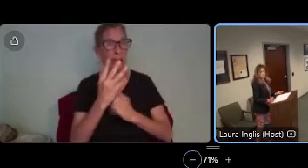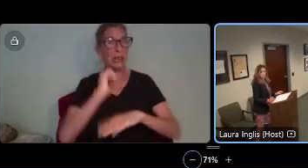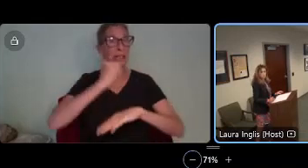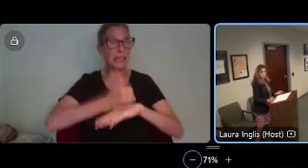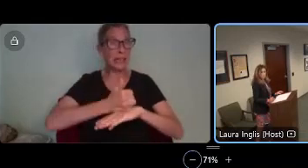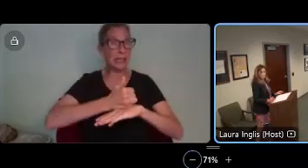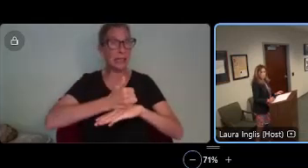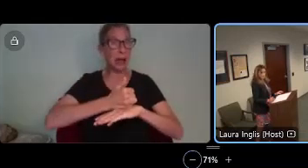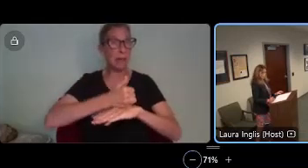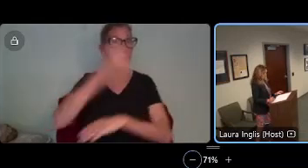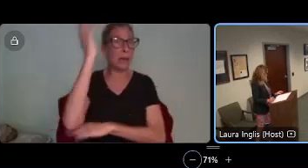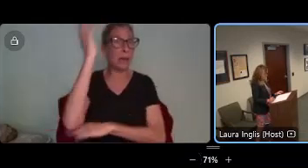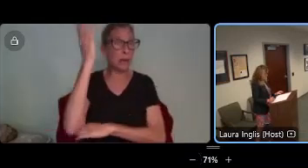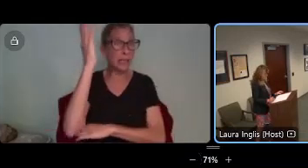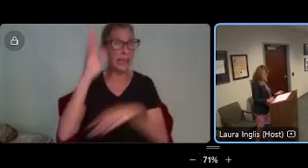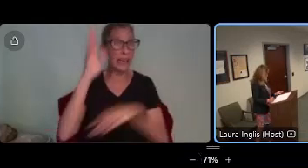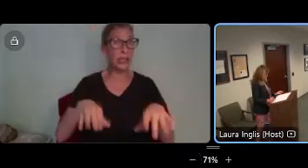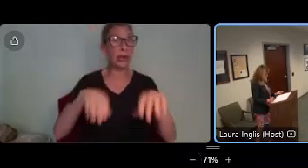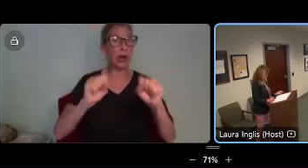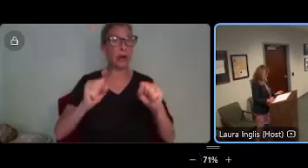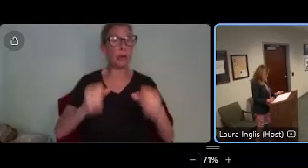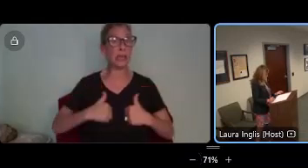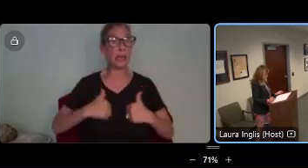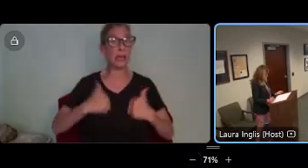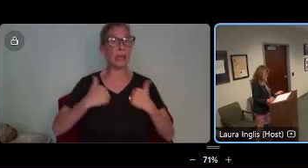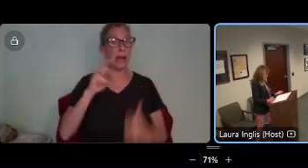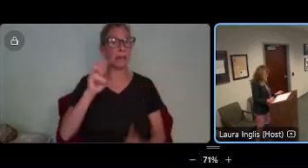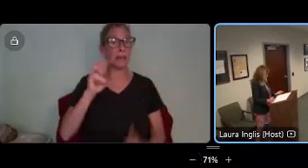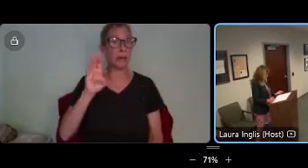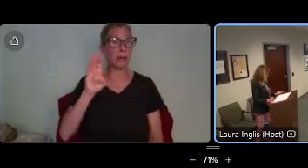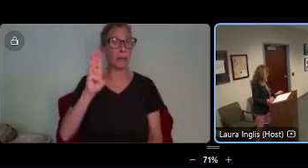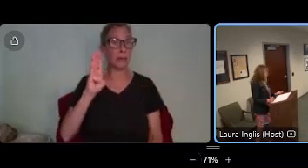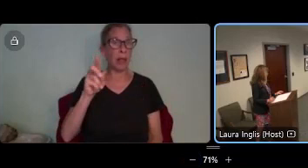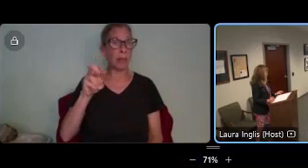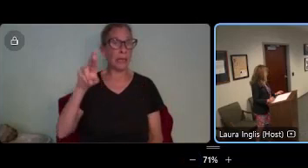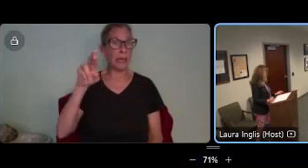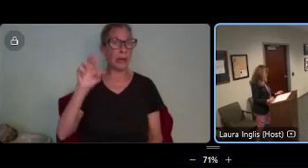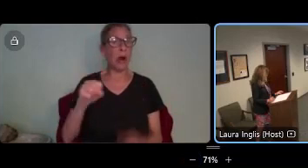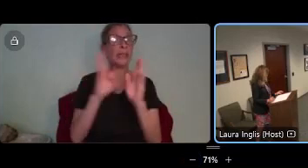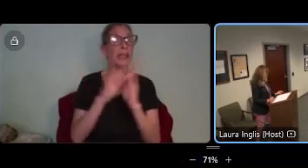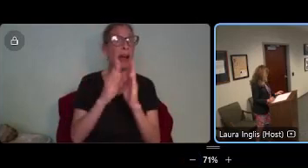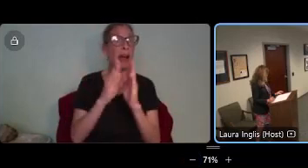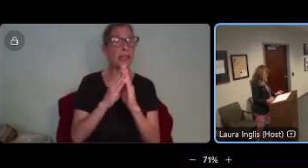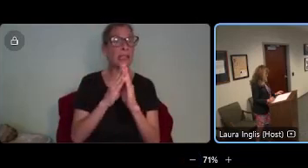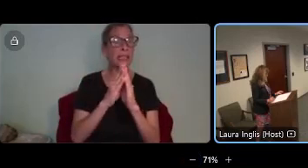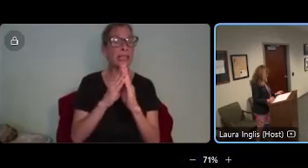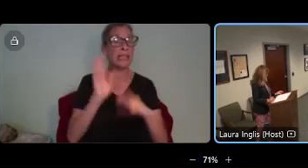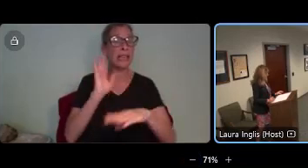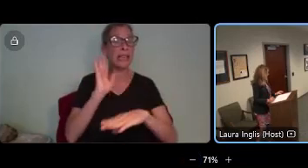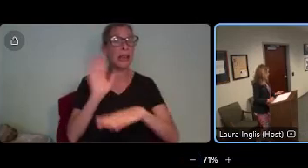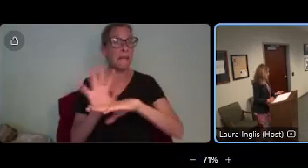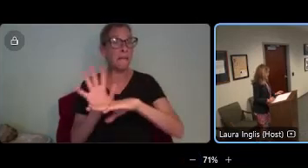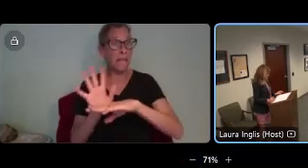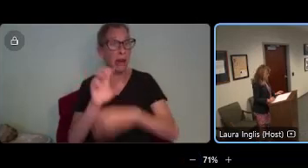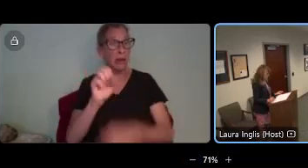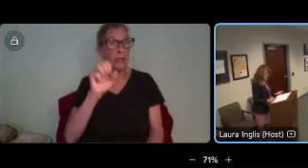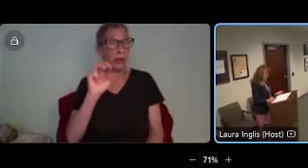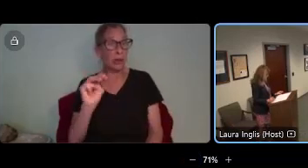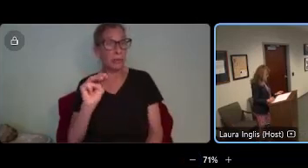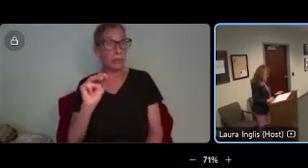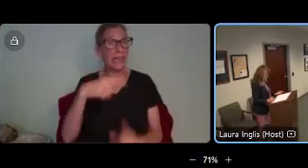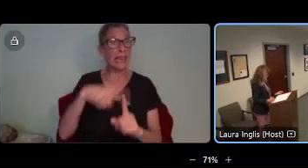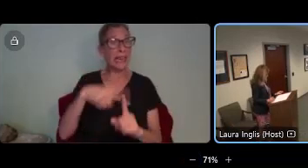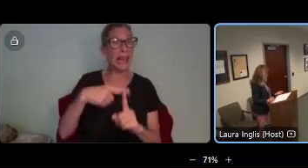presentations, hosts live webinars, conferences, and other events, helps create videos for social media, and manages our